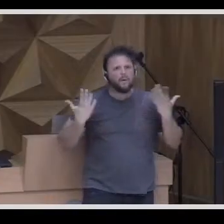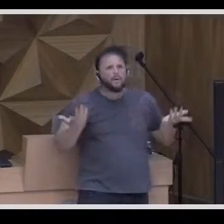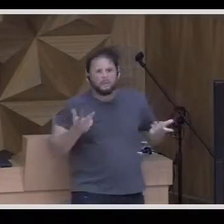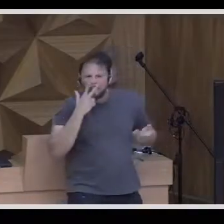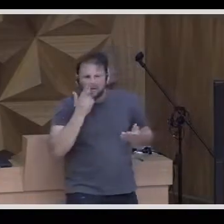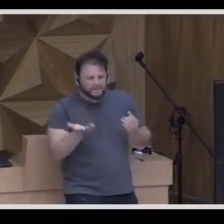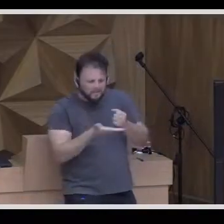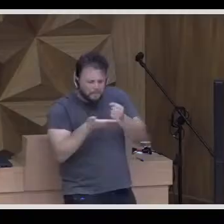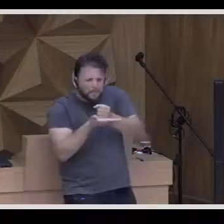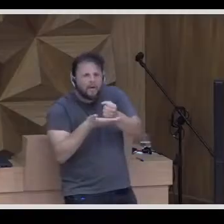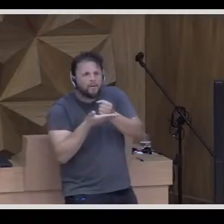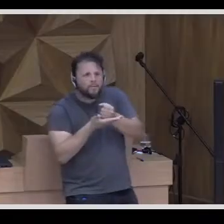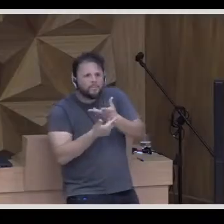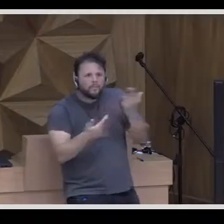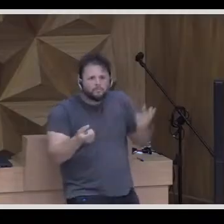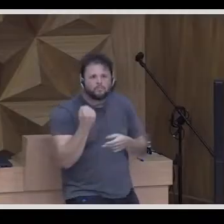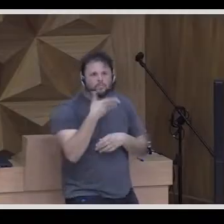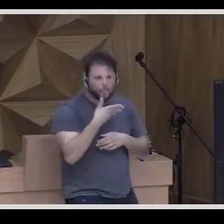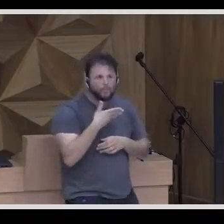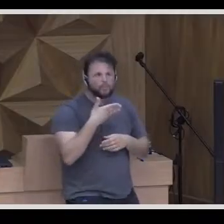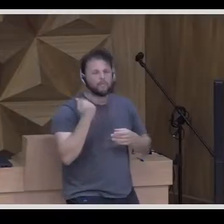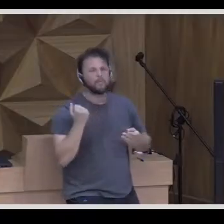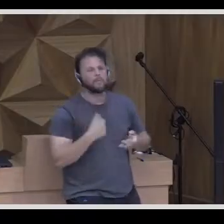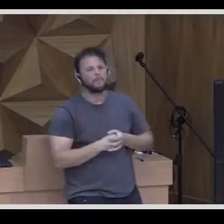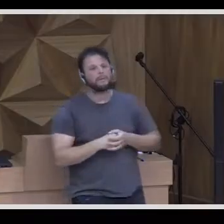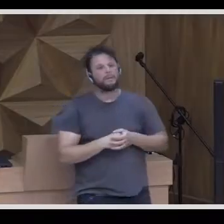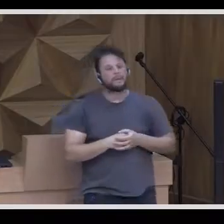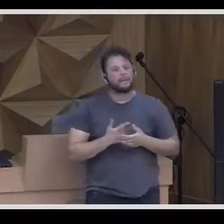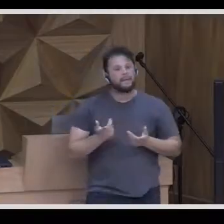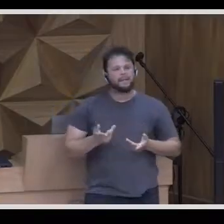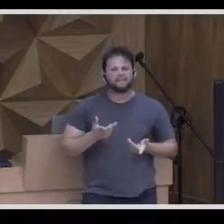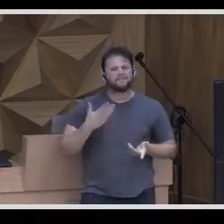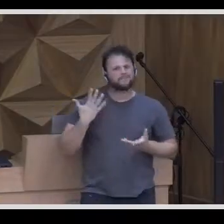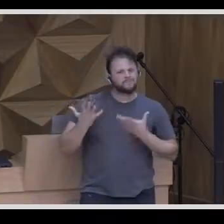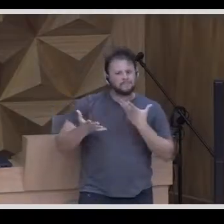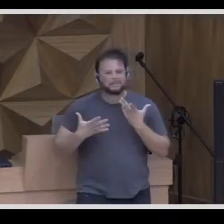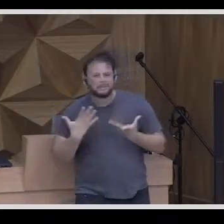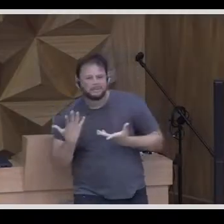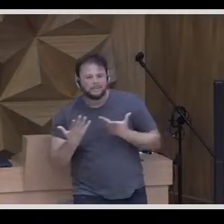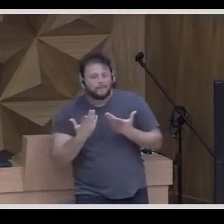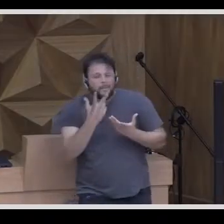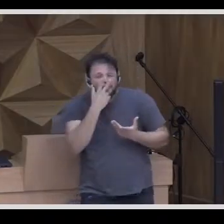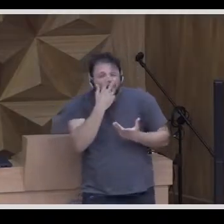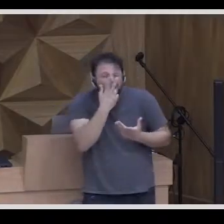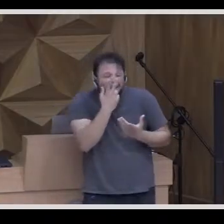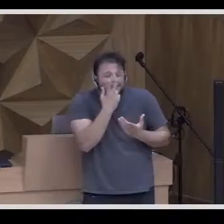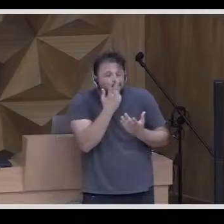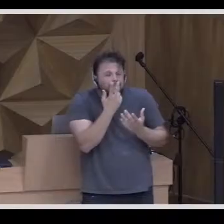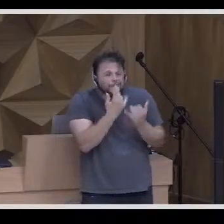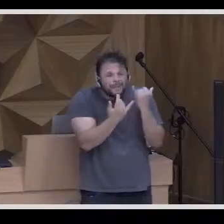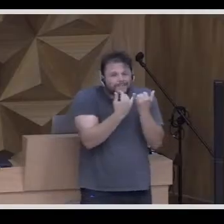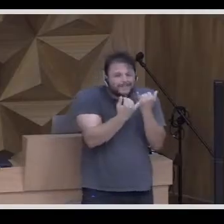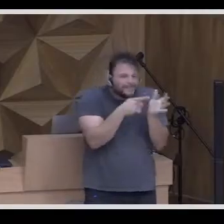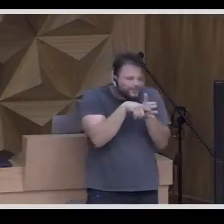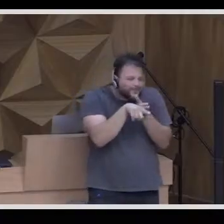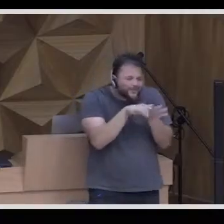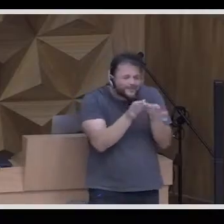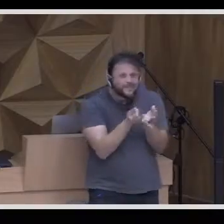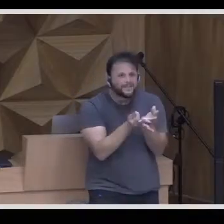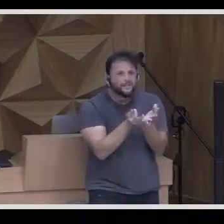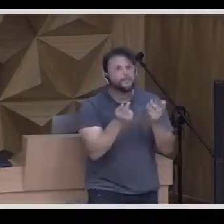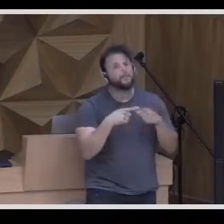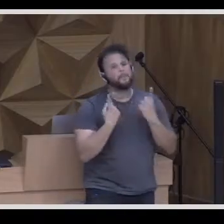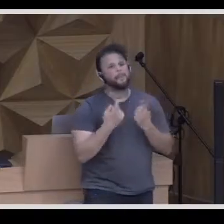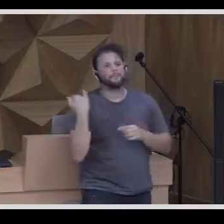of this kind of fragmentation that had occurred where this research now, research in computing and technology is not just in